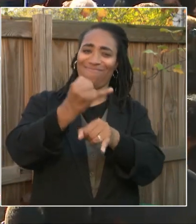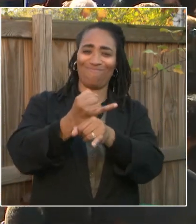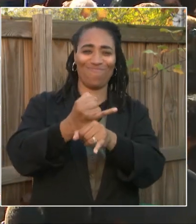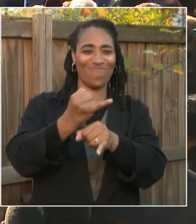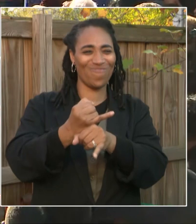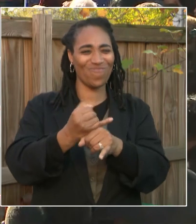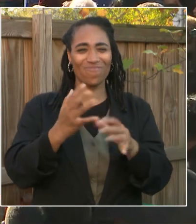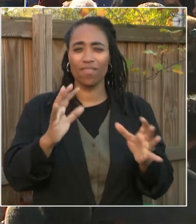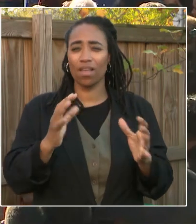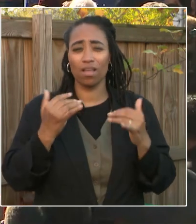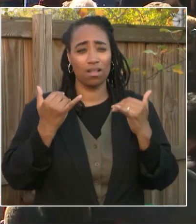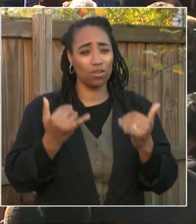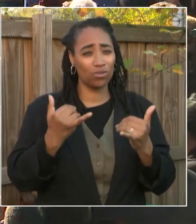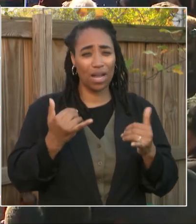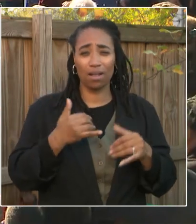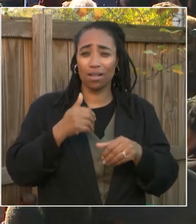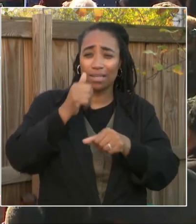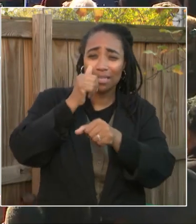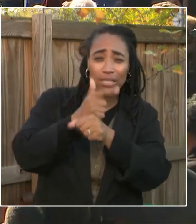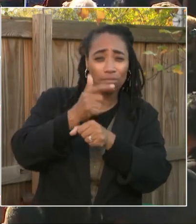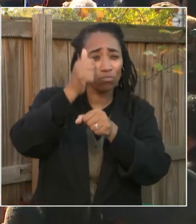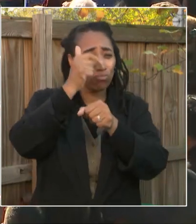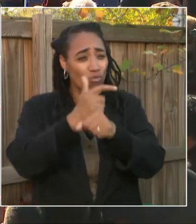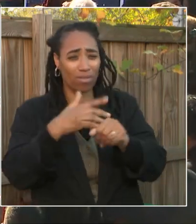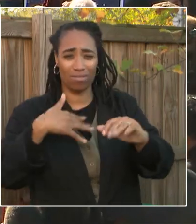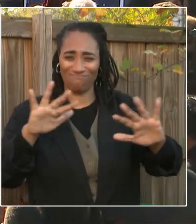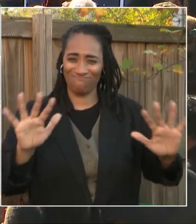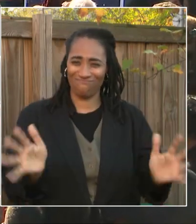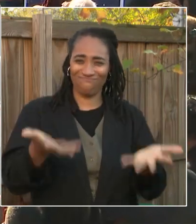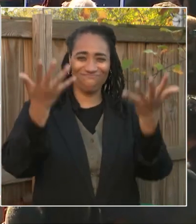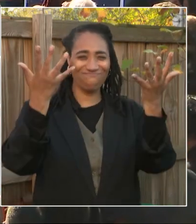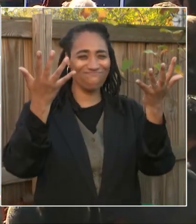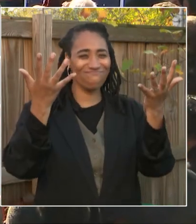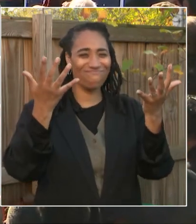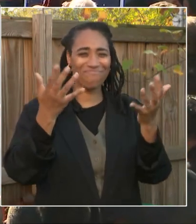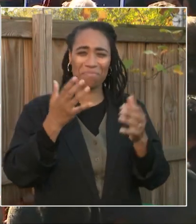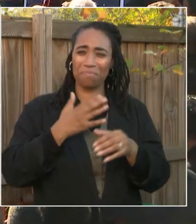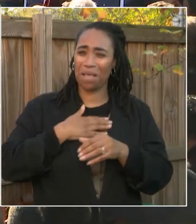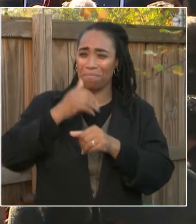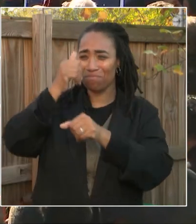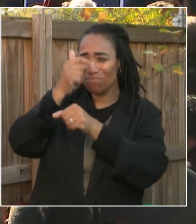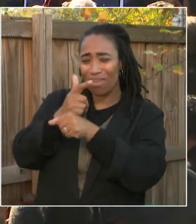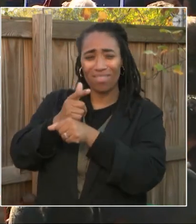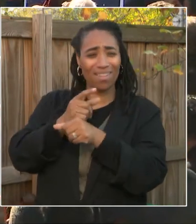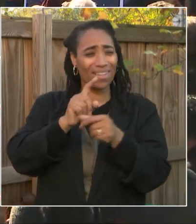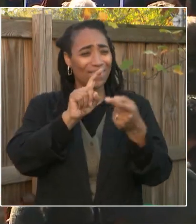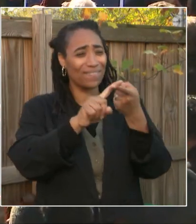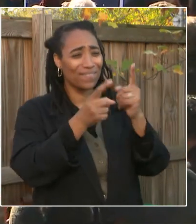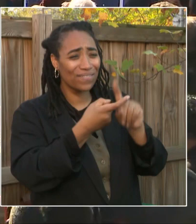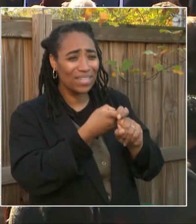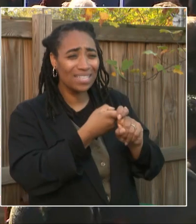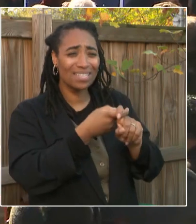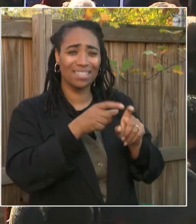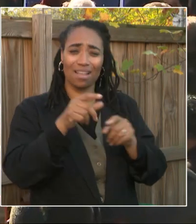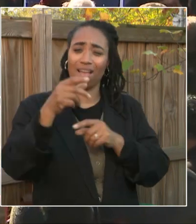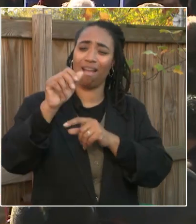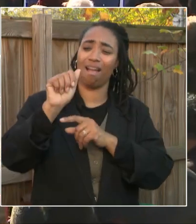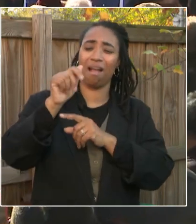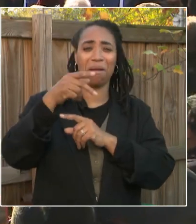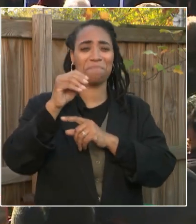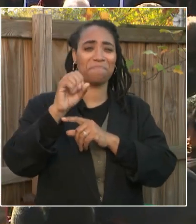my dear brother, my dear friend, a soldier in the movement, an apostle of go-go. Put your hands together for Brother Ronald